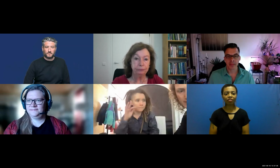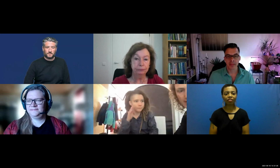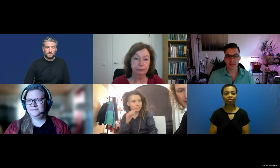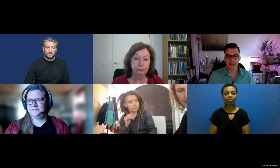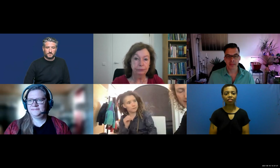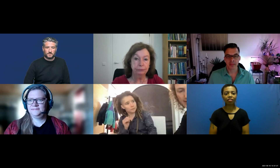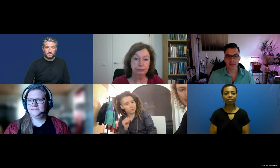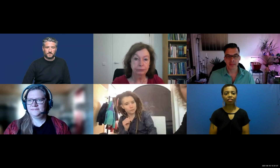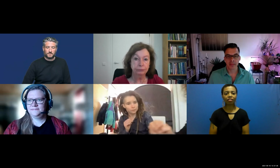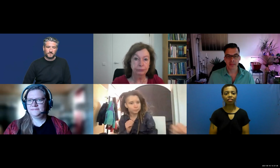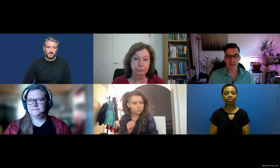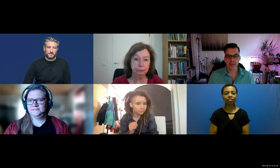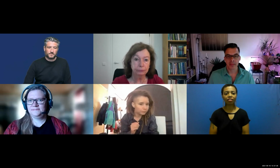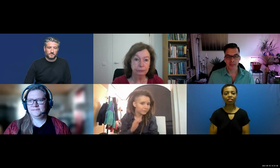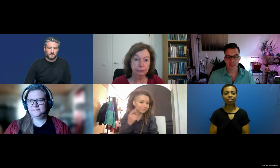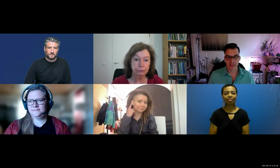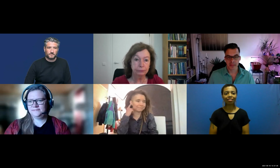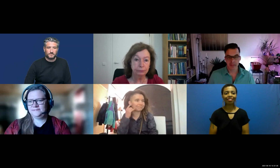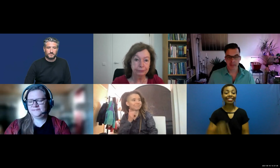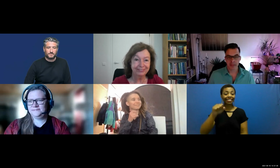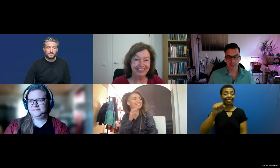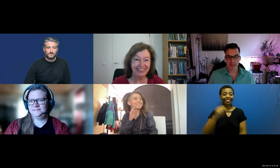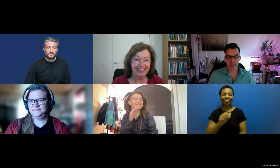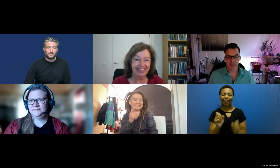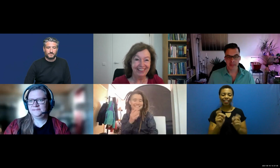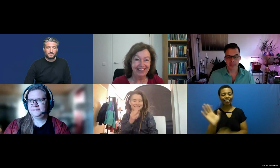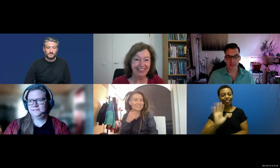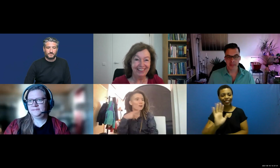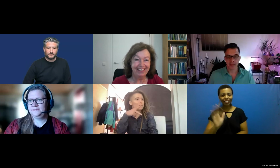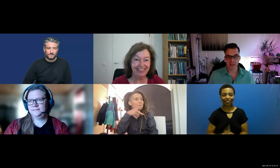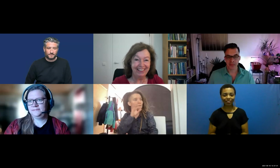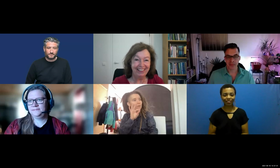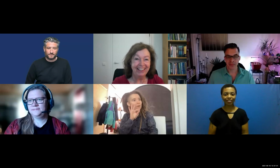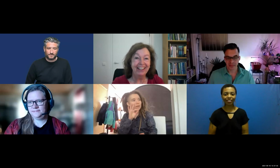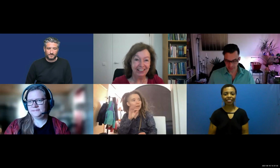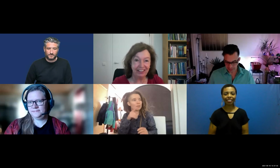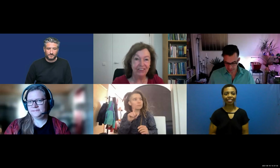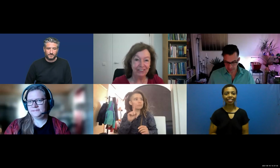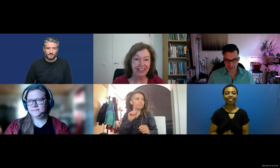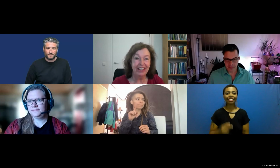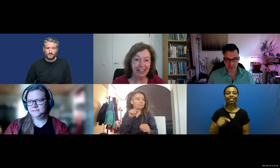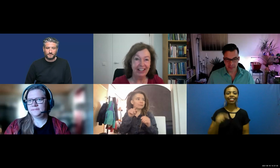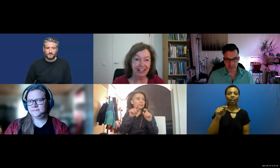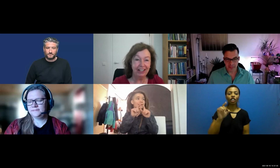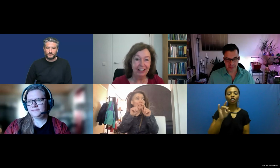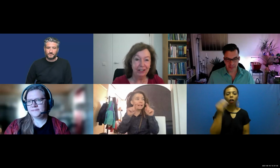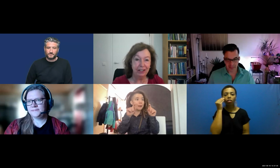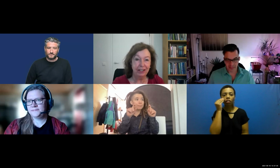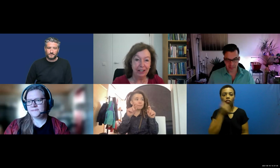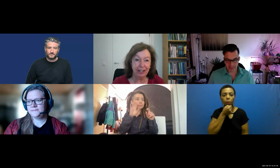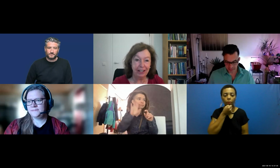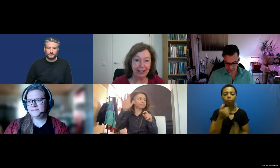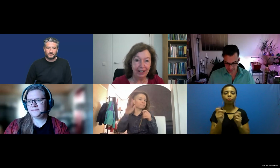Yes, hello. Yes, the sound is on. check. Yeah. Yes,